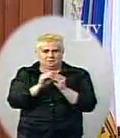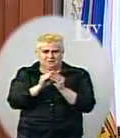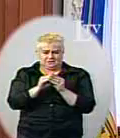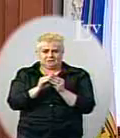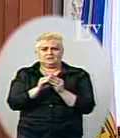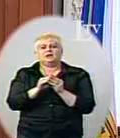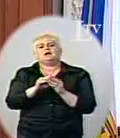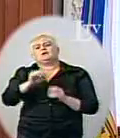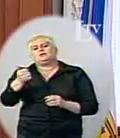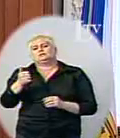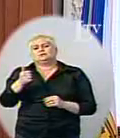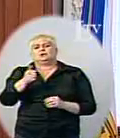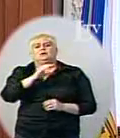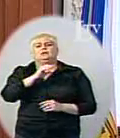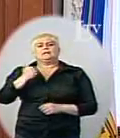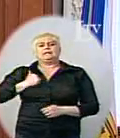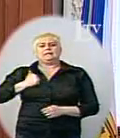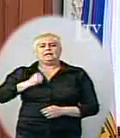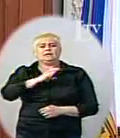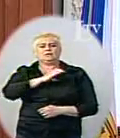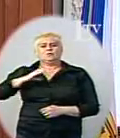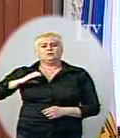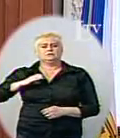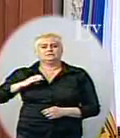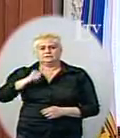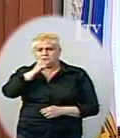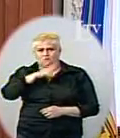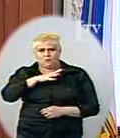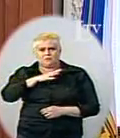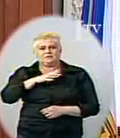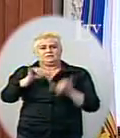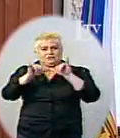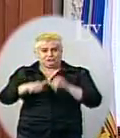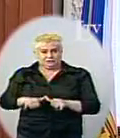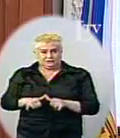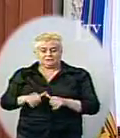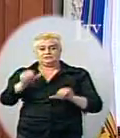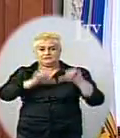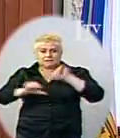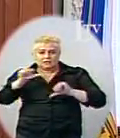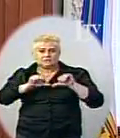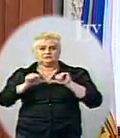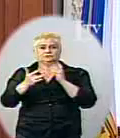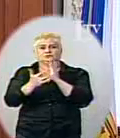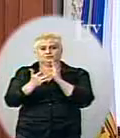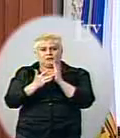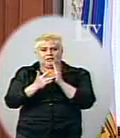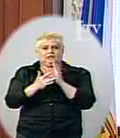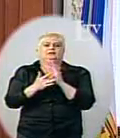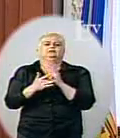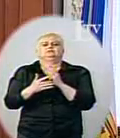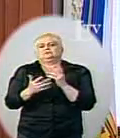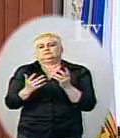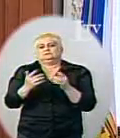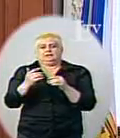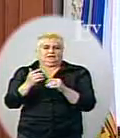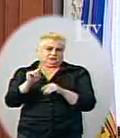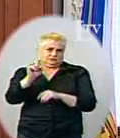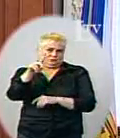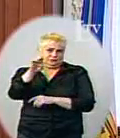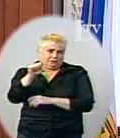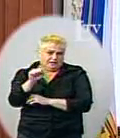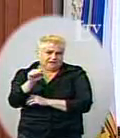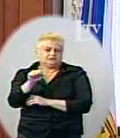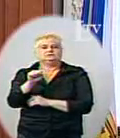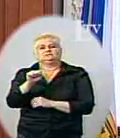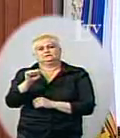Canadian Coalition of Women in Engineering, Science, Trades, and Technology Policy Forum, which will highlight